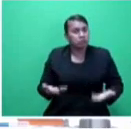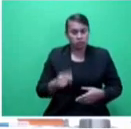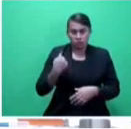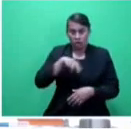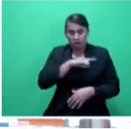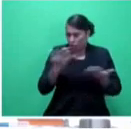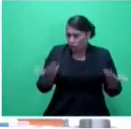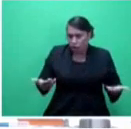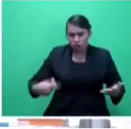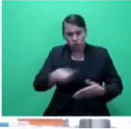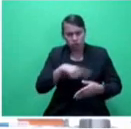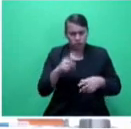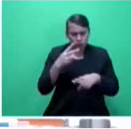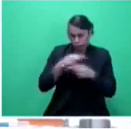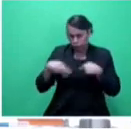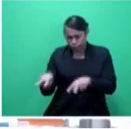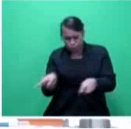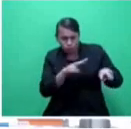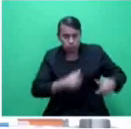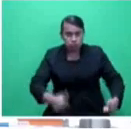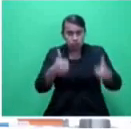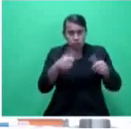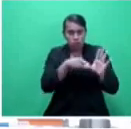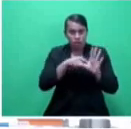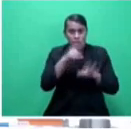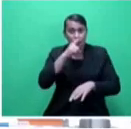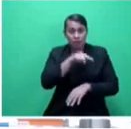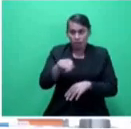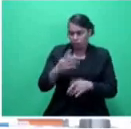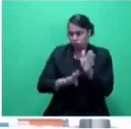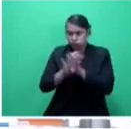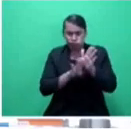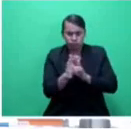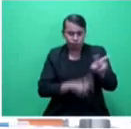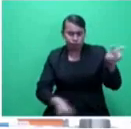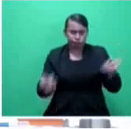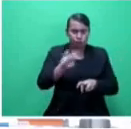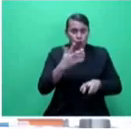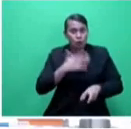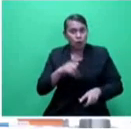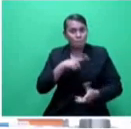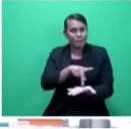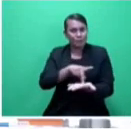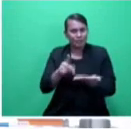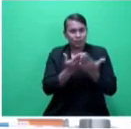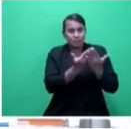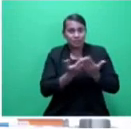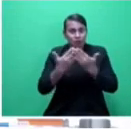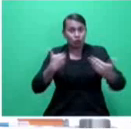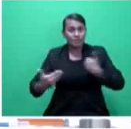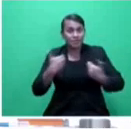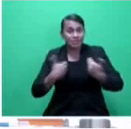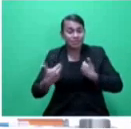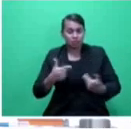good young, bright people come up the ranks. And in fact, some of them are studying at the University of South Pacific, doing their degrees, whilst they're also working with Water Authority